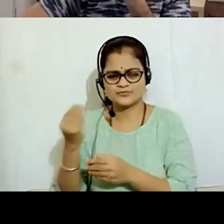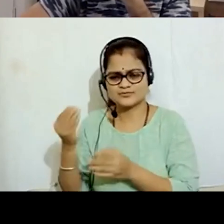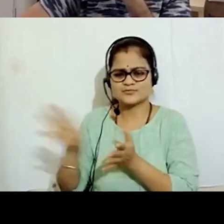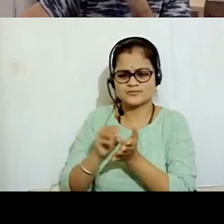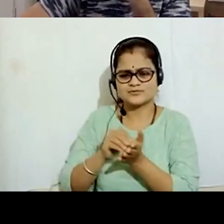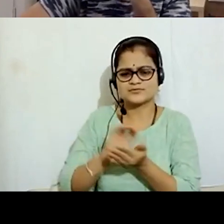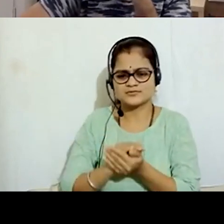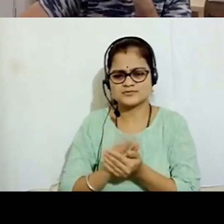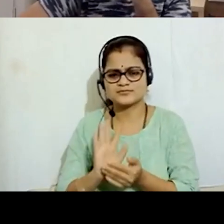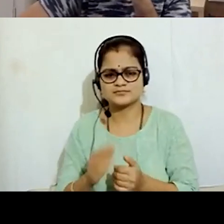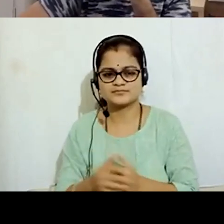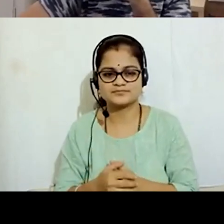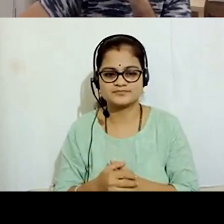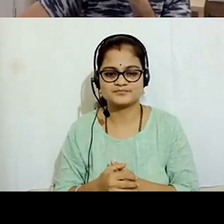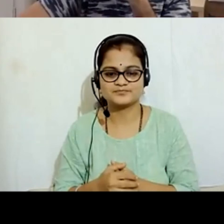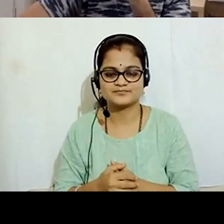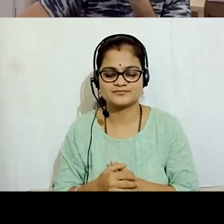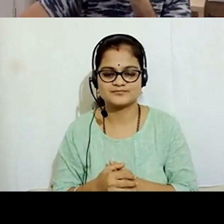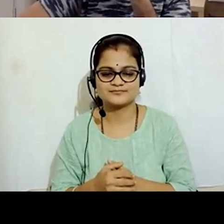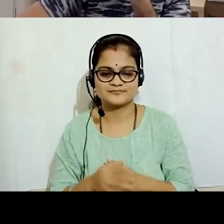So Amazing. yeah,